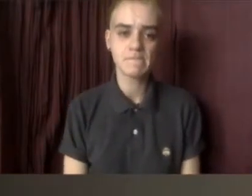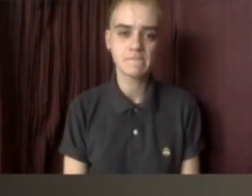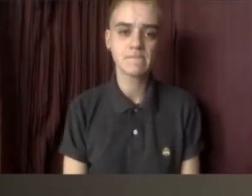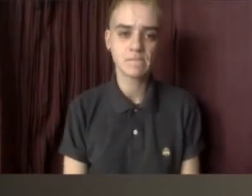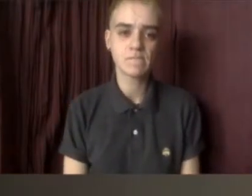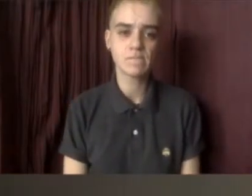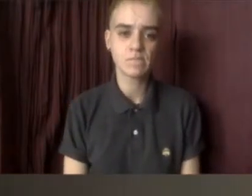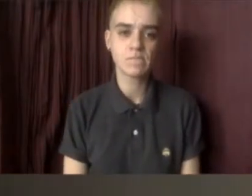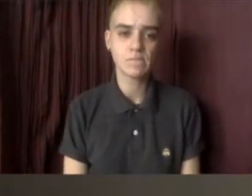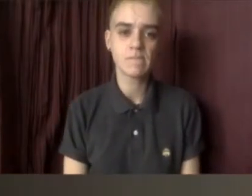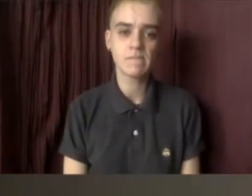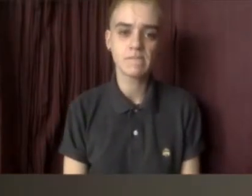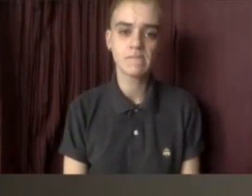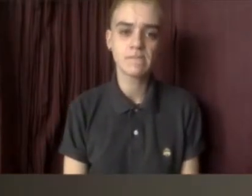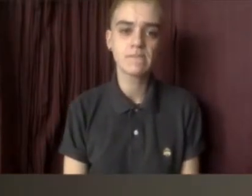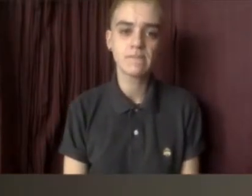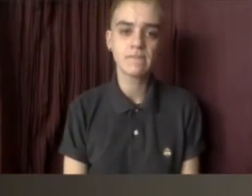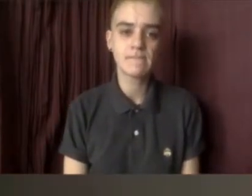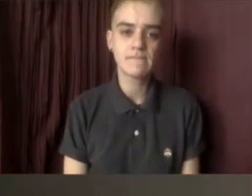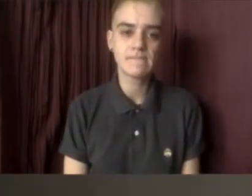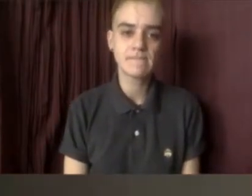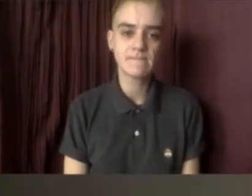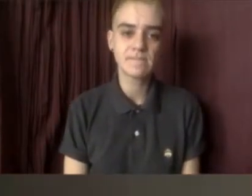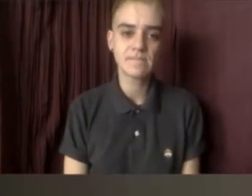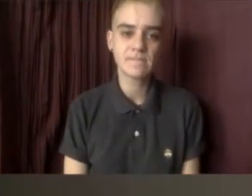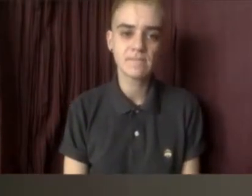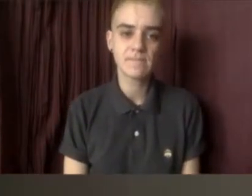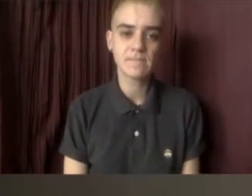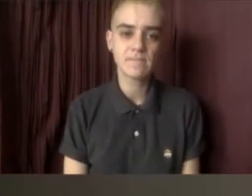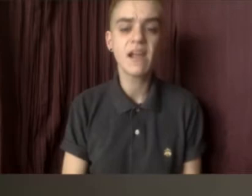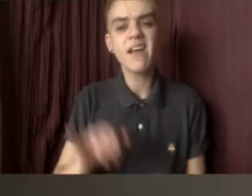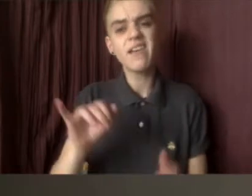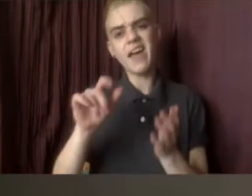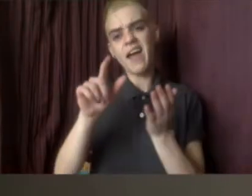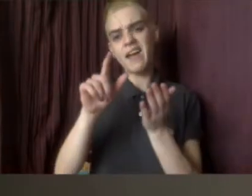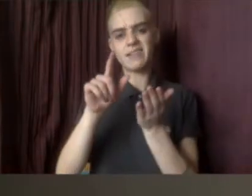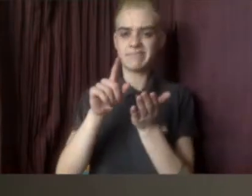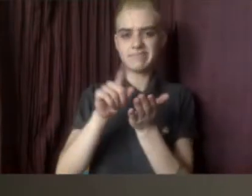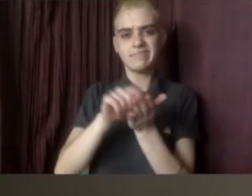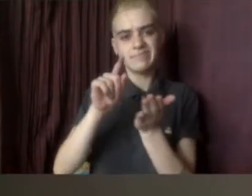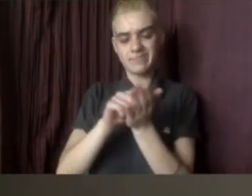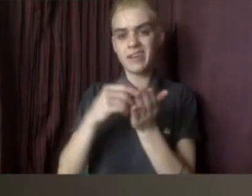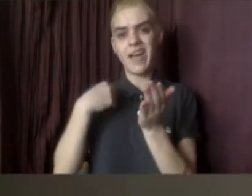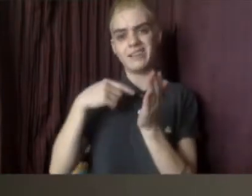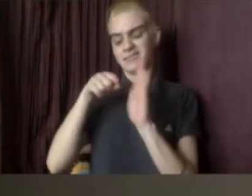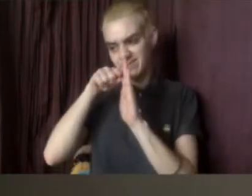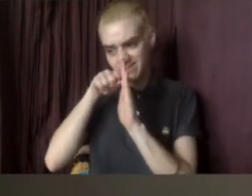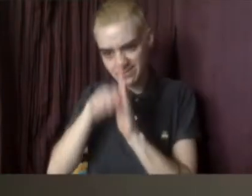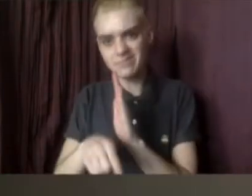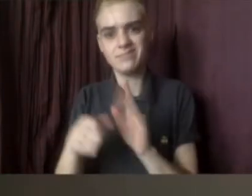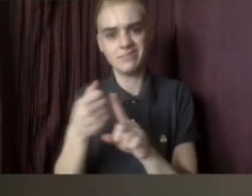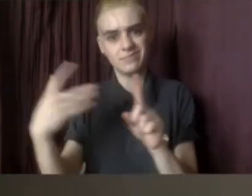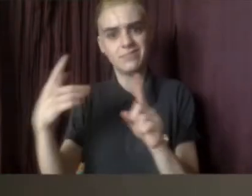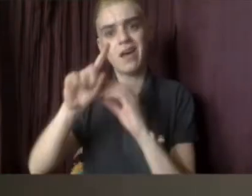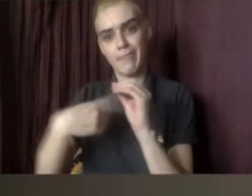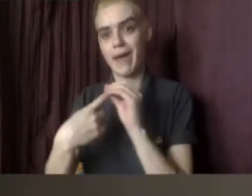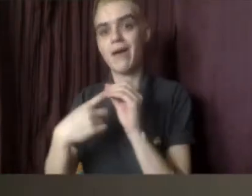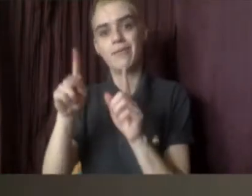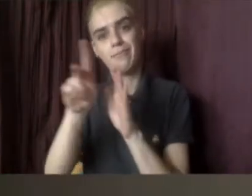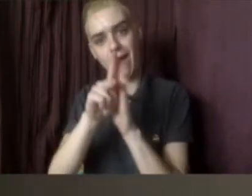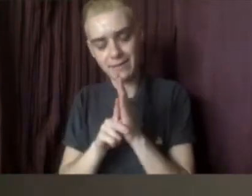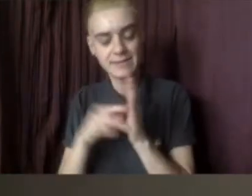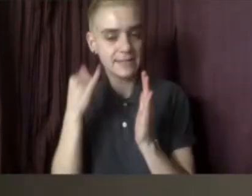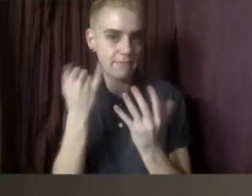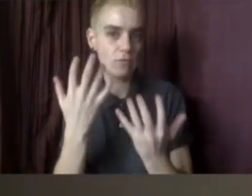really focused on as a coalition that we all agree we want to see move forward on a federal level is the For the People Act, which is